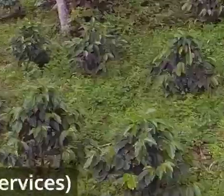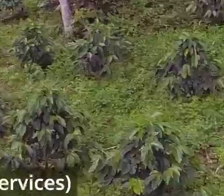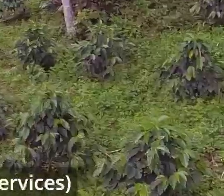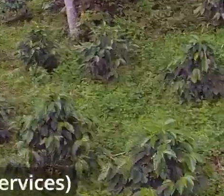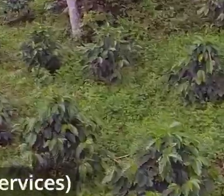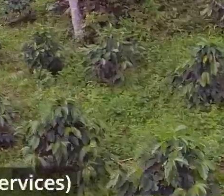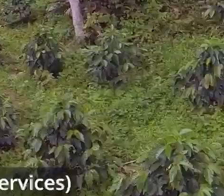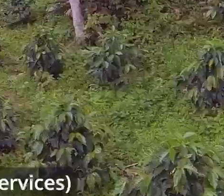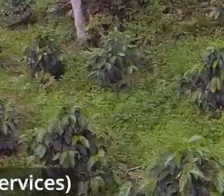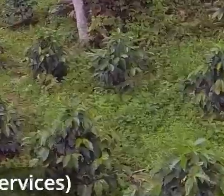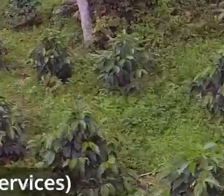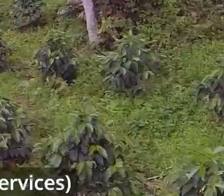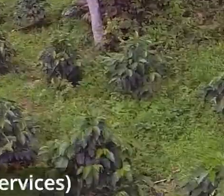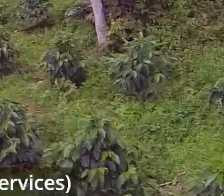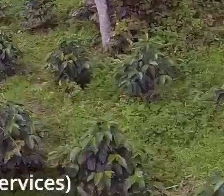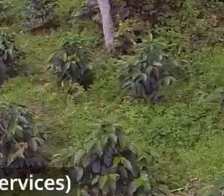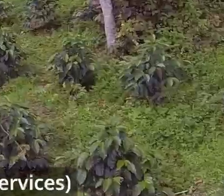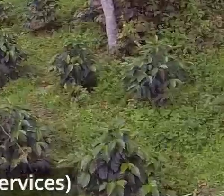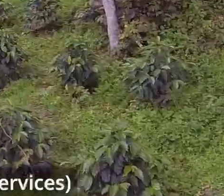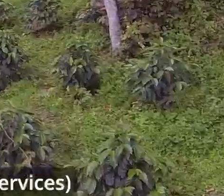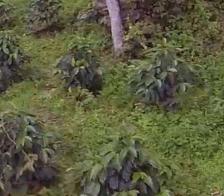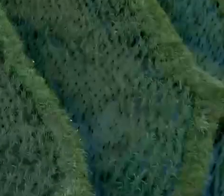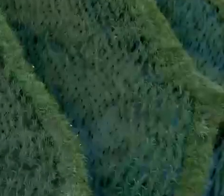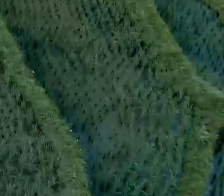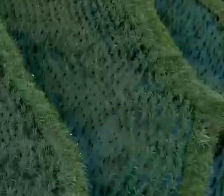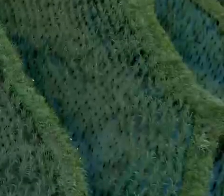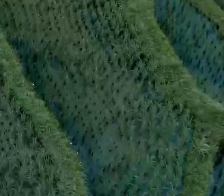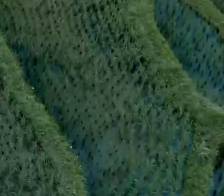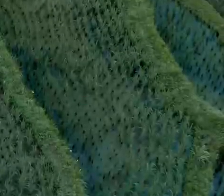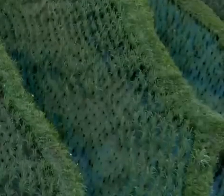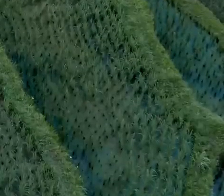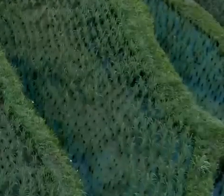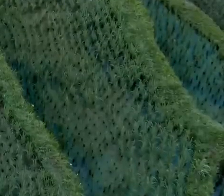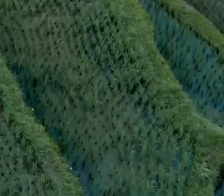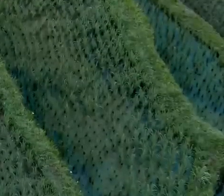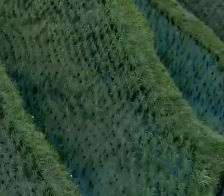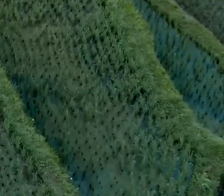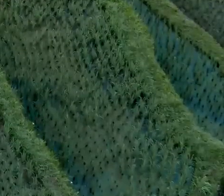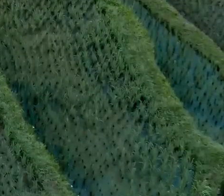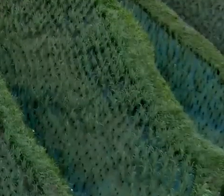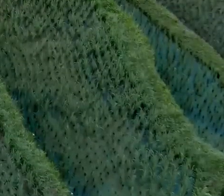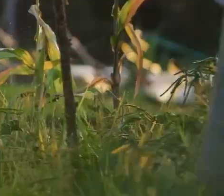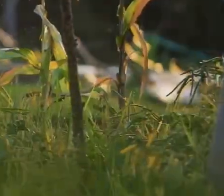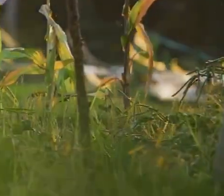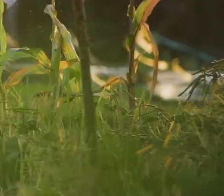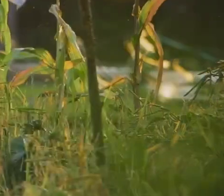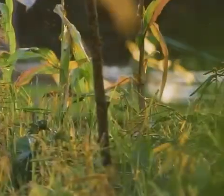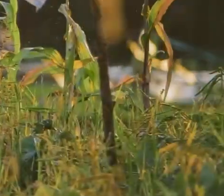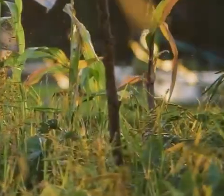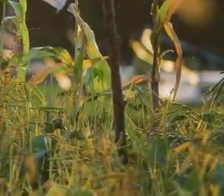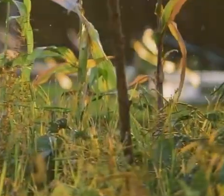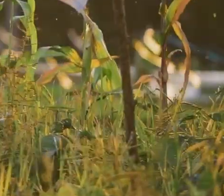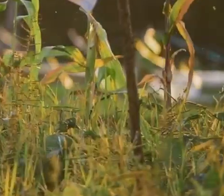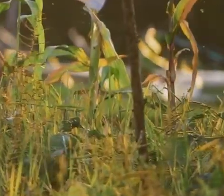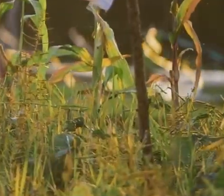as Lumen's land use for multiple environmental services to promote resilient agroforestry solutions. To build